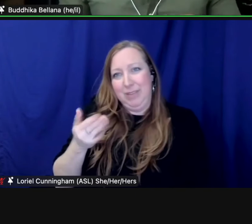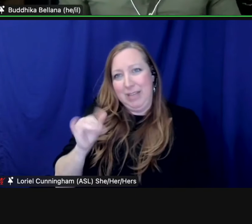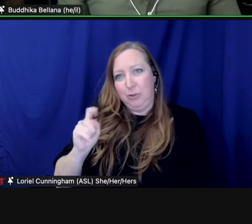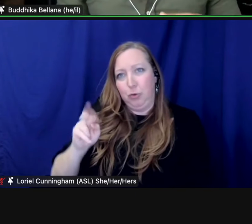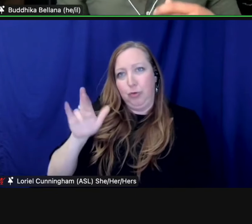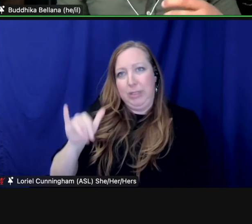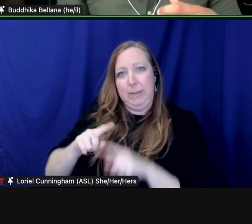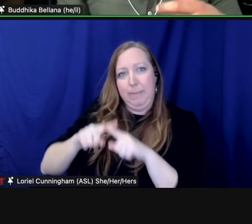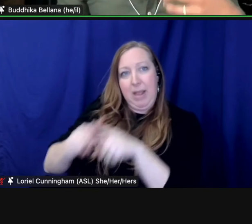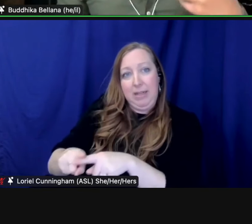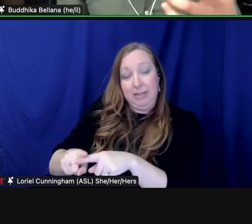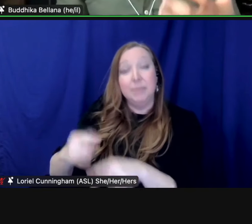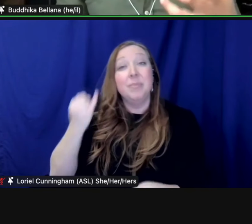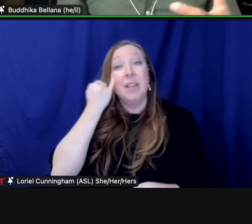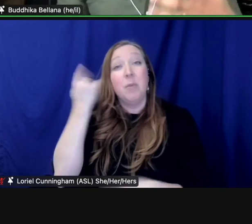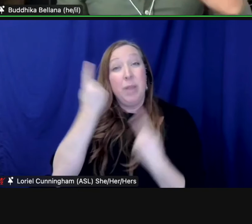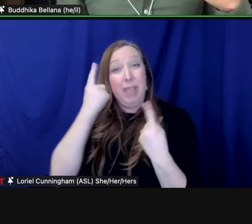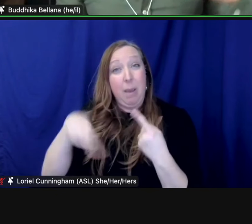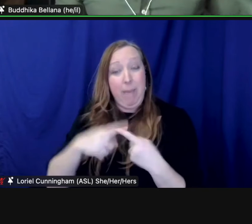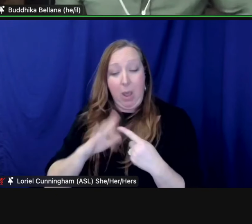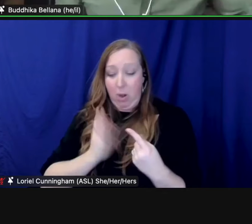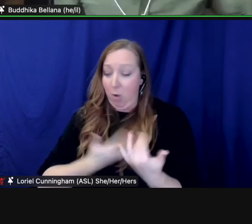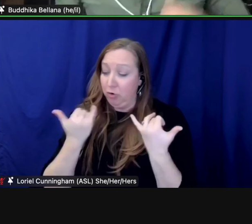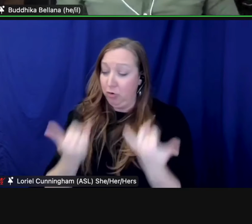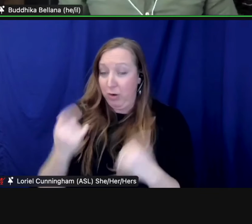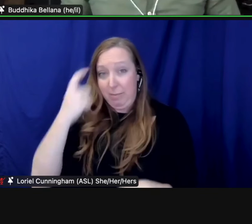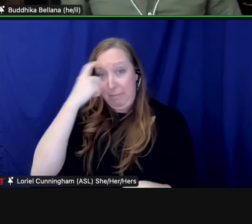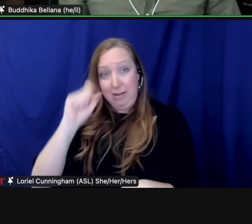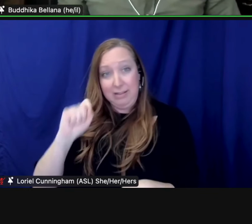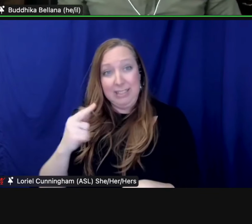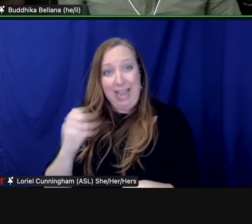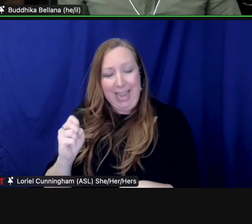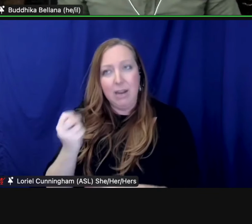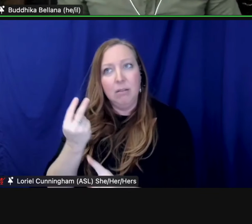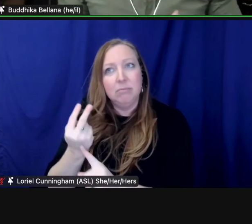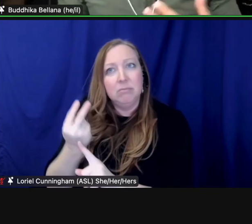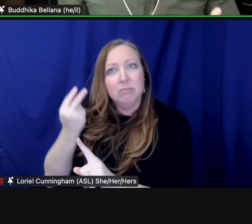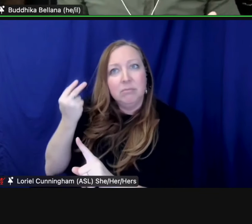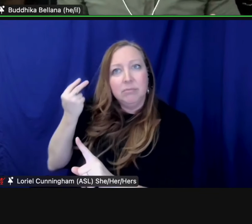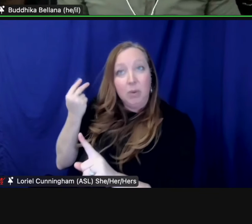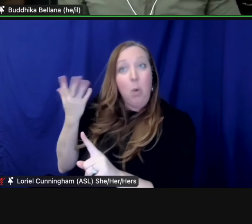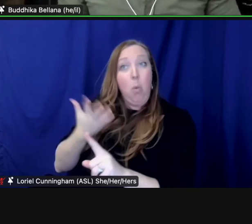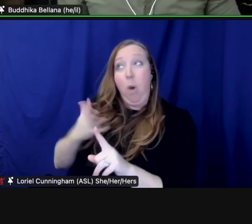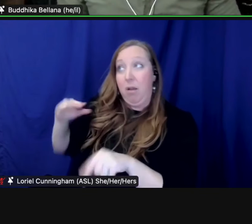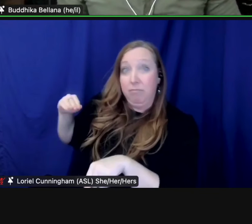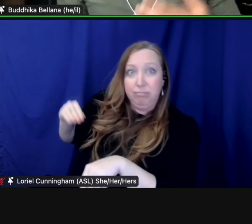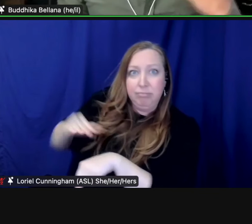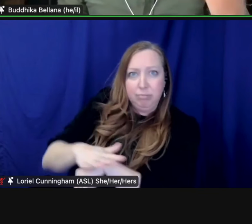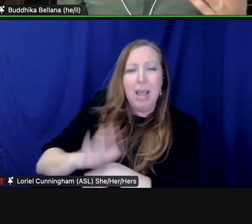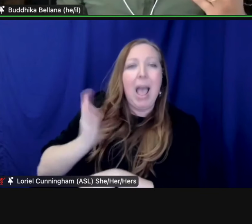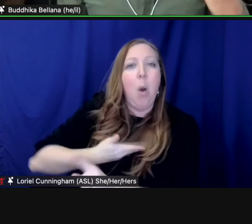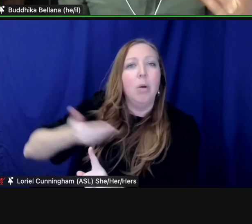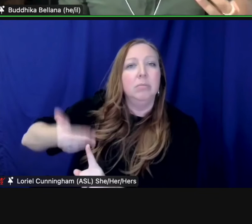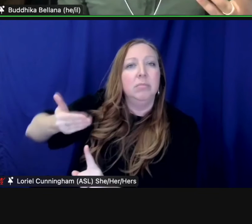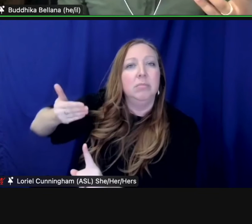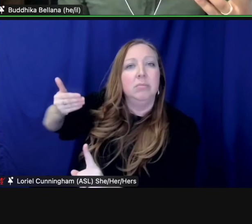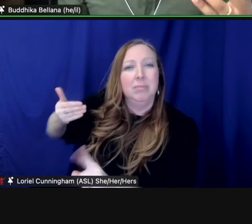time, what it is actually, or what determines a given mental state at a given moment in time are the previous mental states. So our